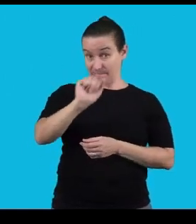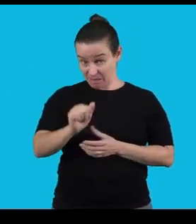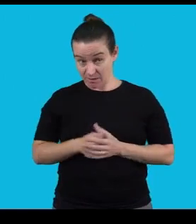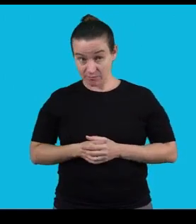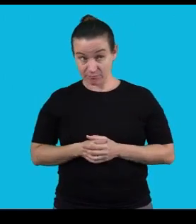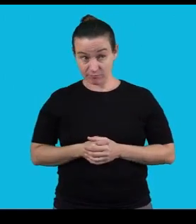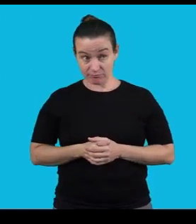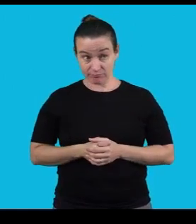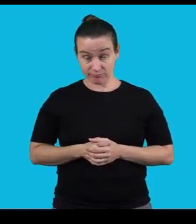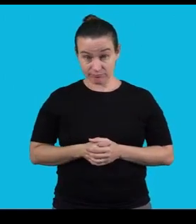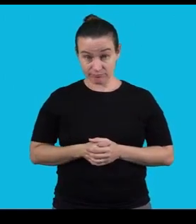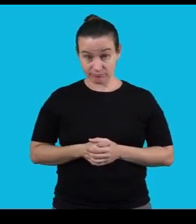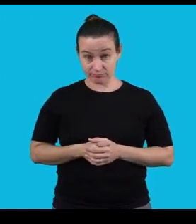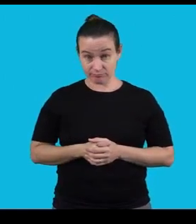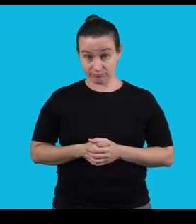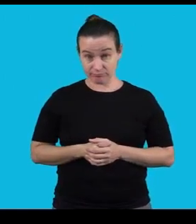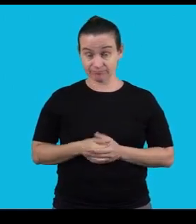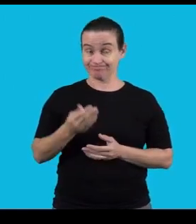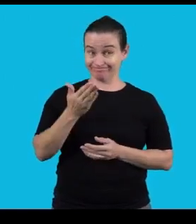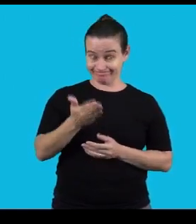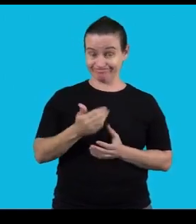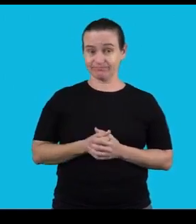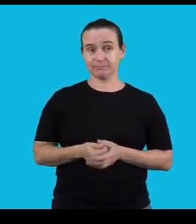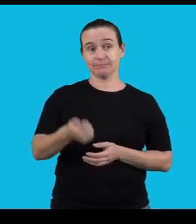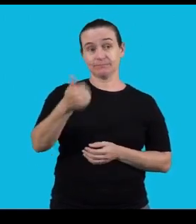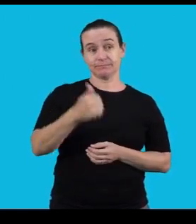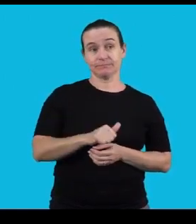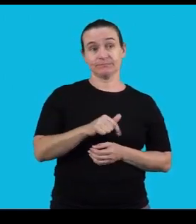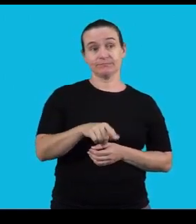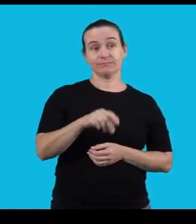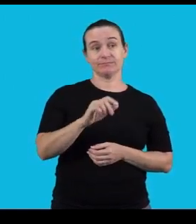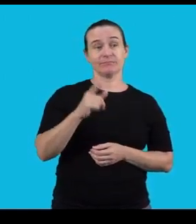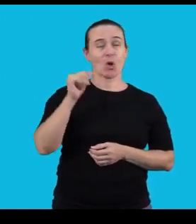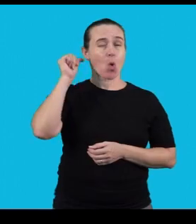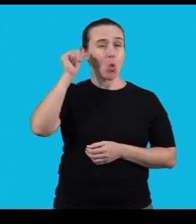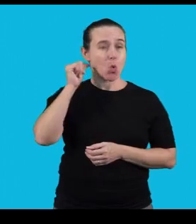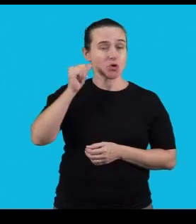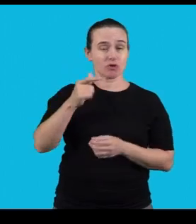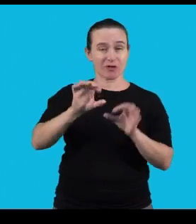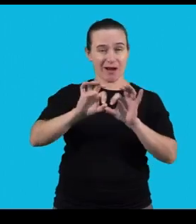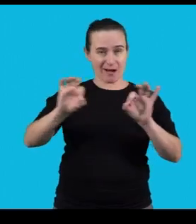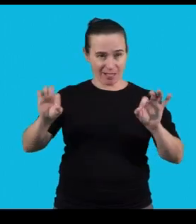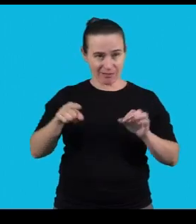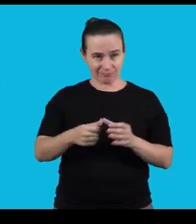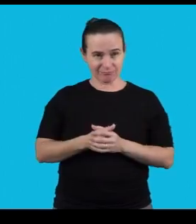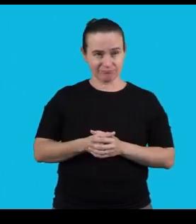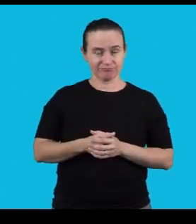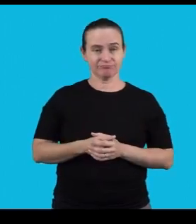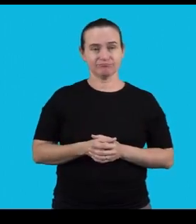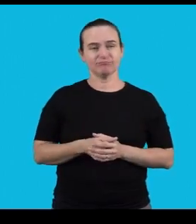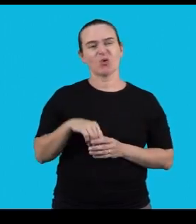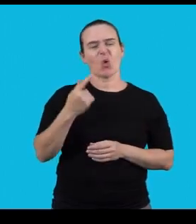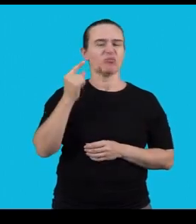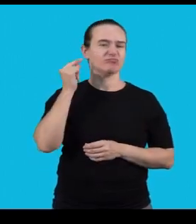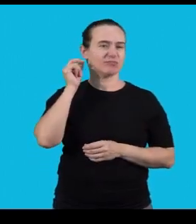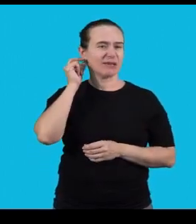the pinna. So this is the pinna of the ear, and we've got the auditory canal, which is